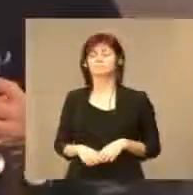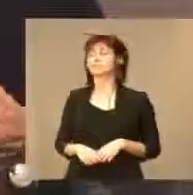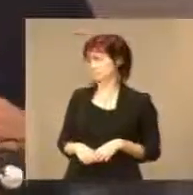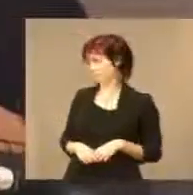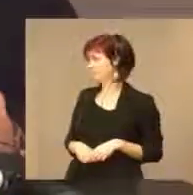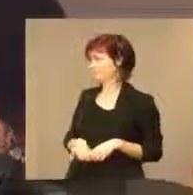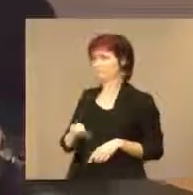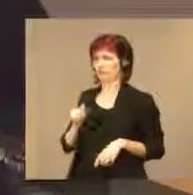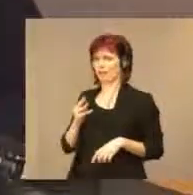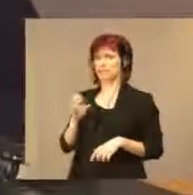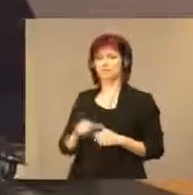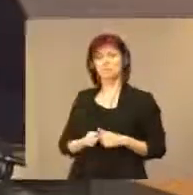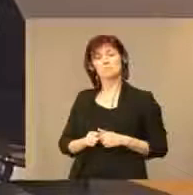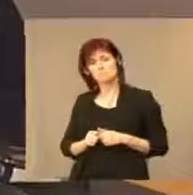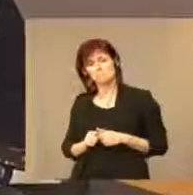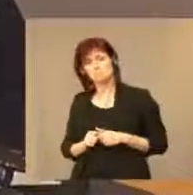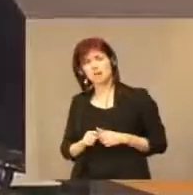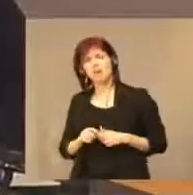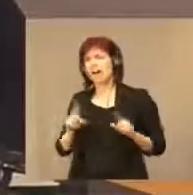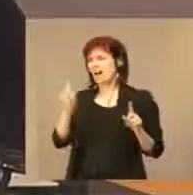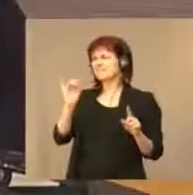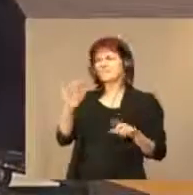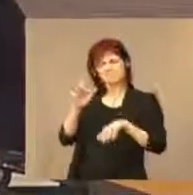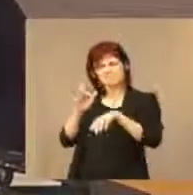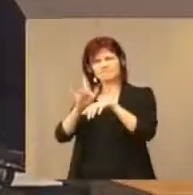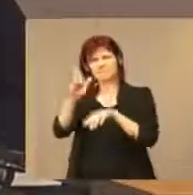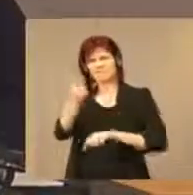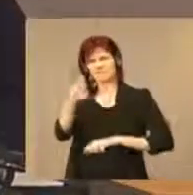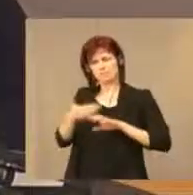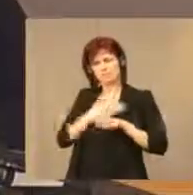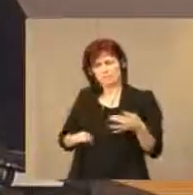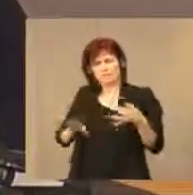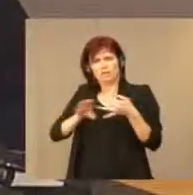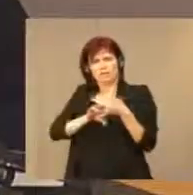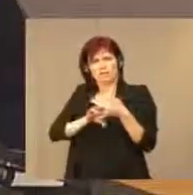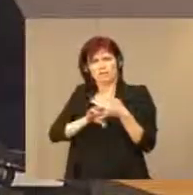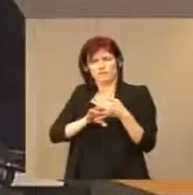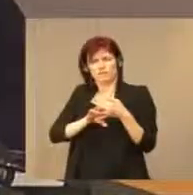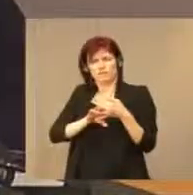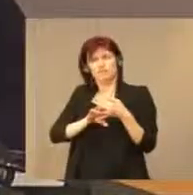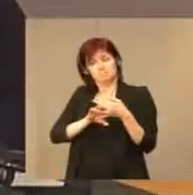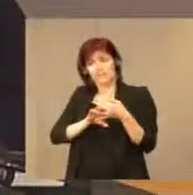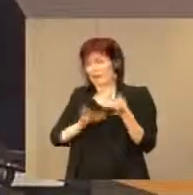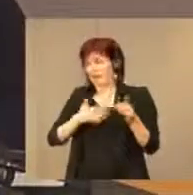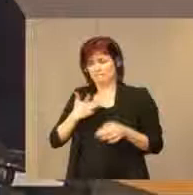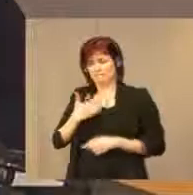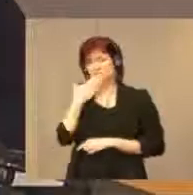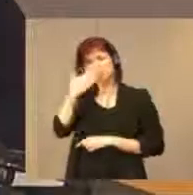Well, I think I started to answer that question before the break, and it's a very good question,